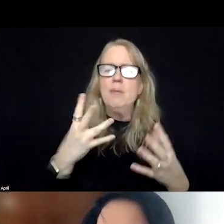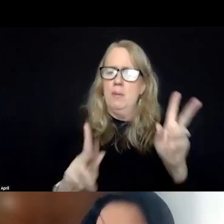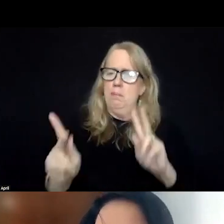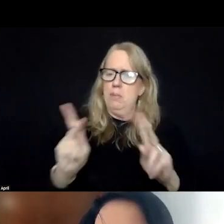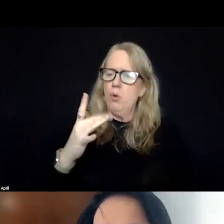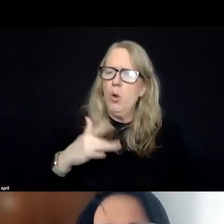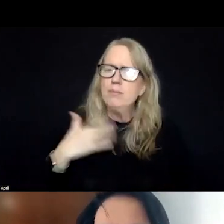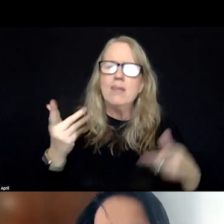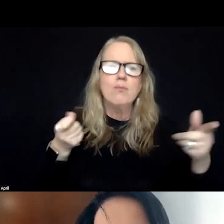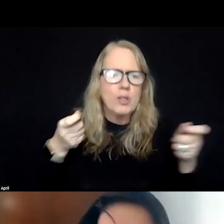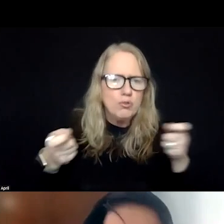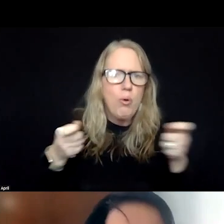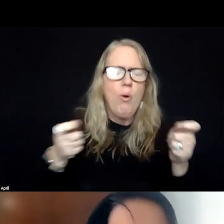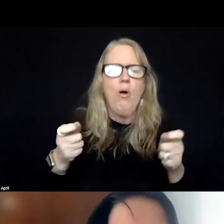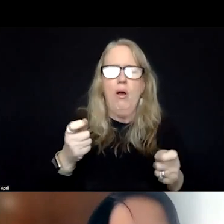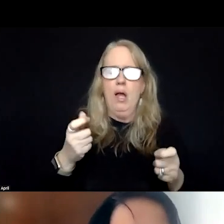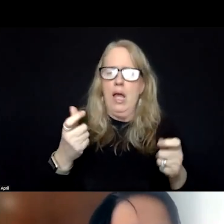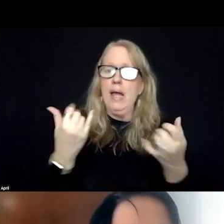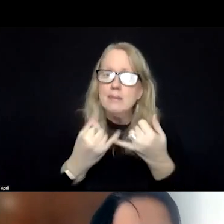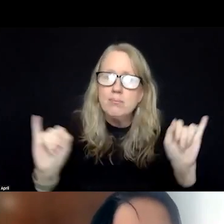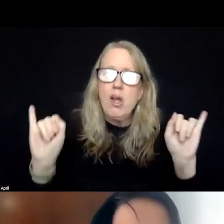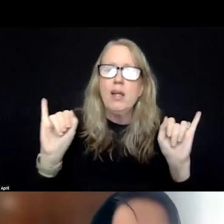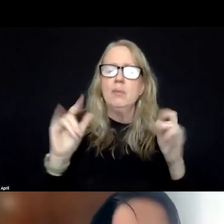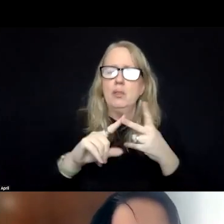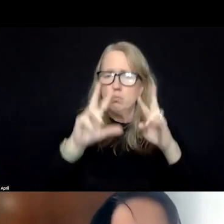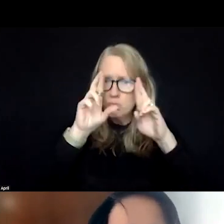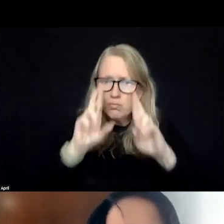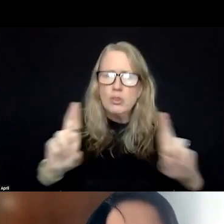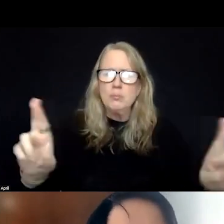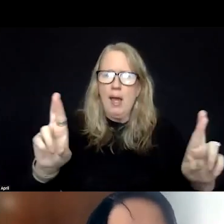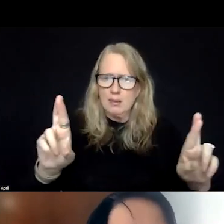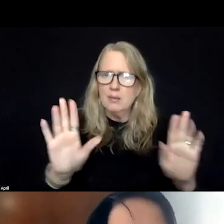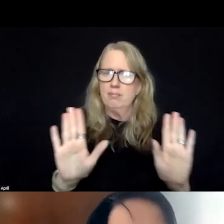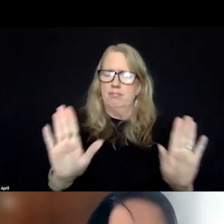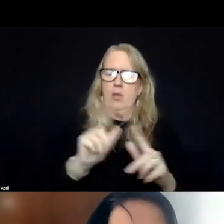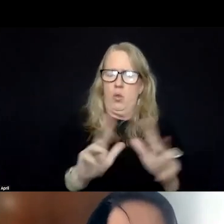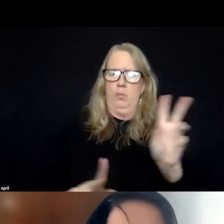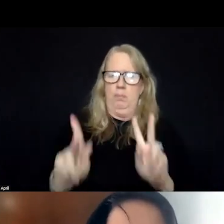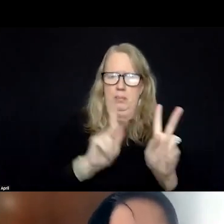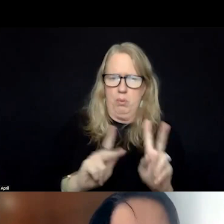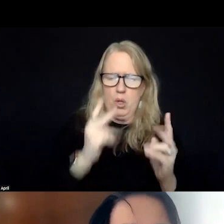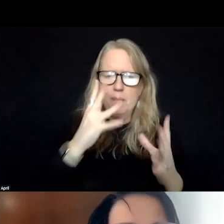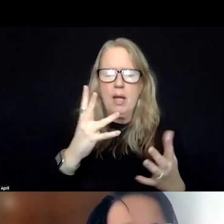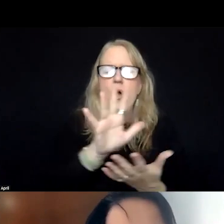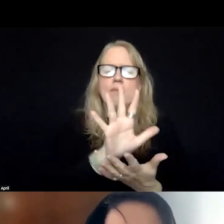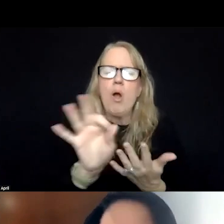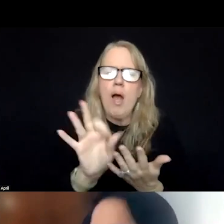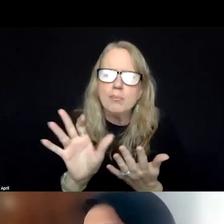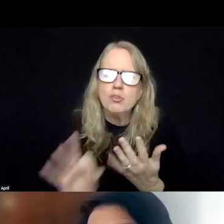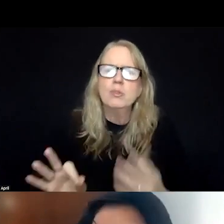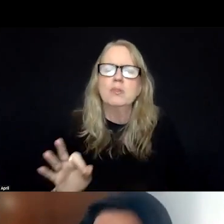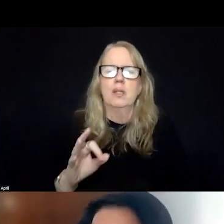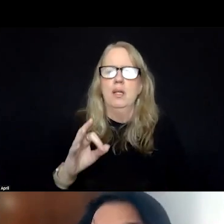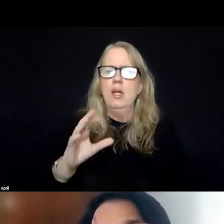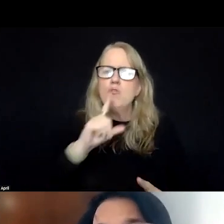of control and autonomy, and respecting their autonomy, giving people information about options, really thinking